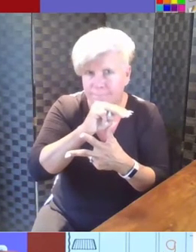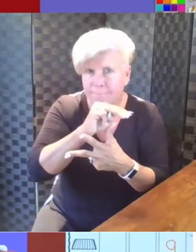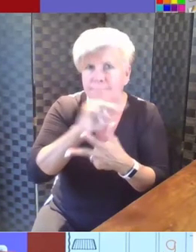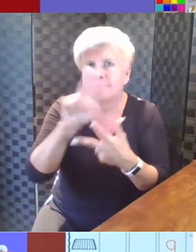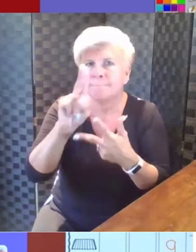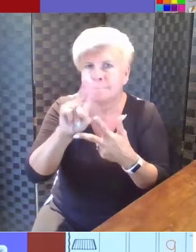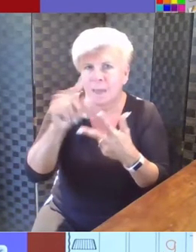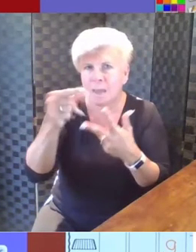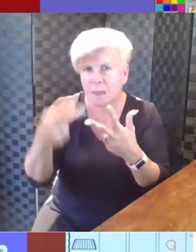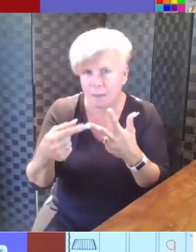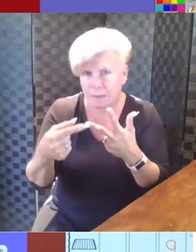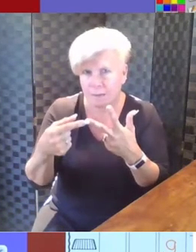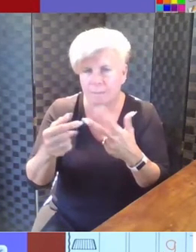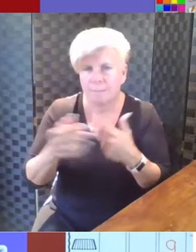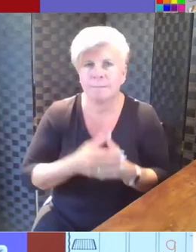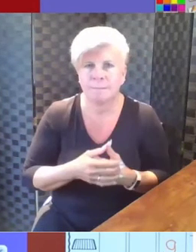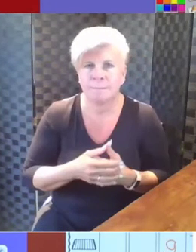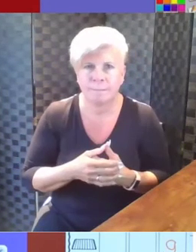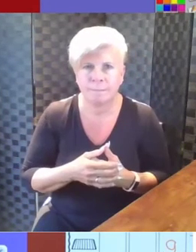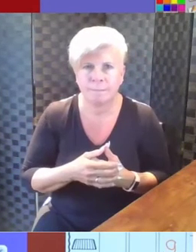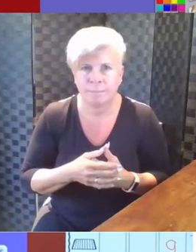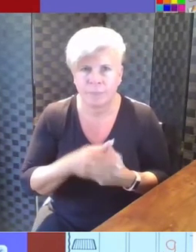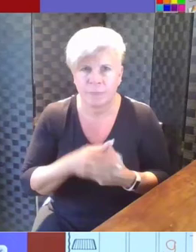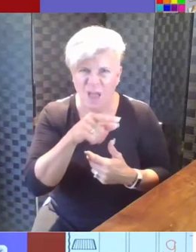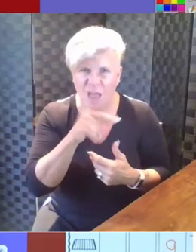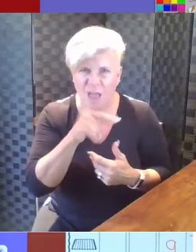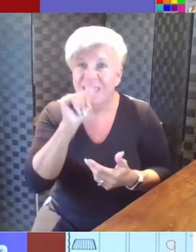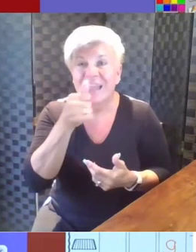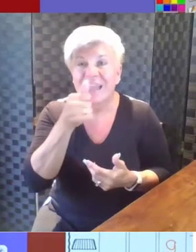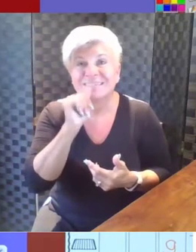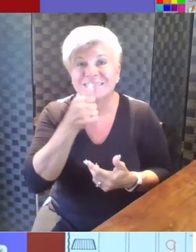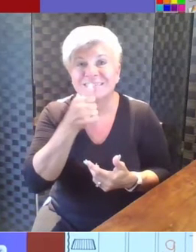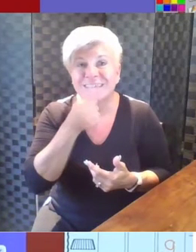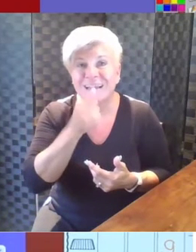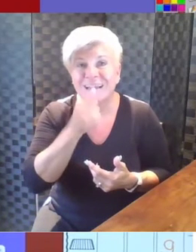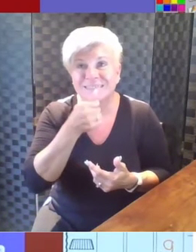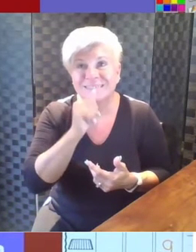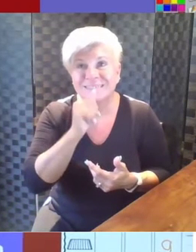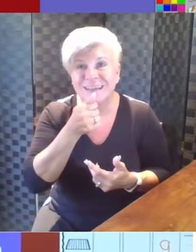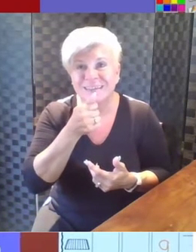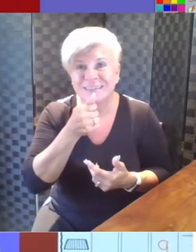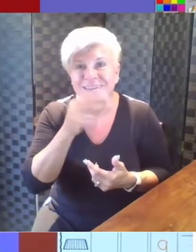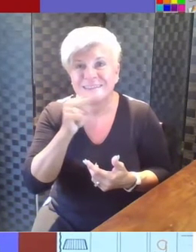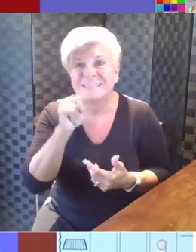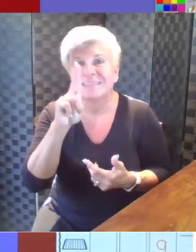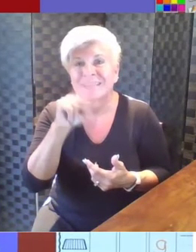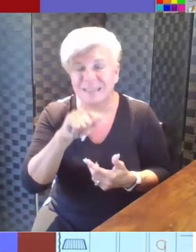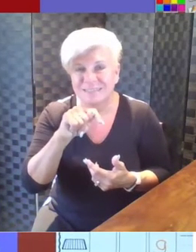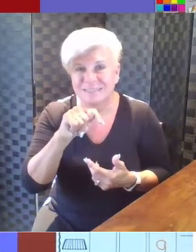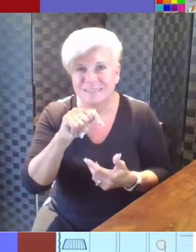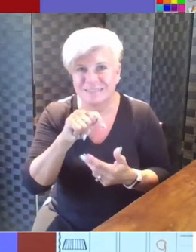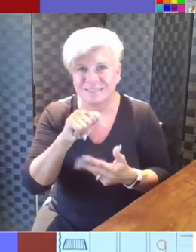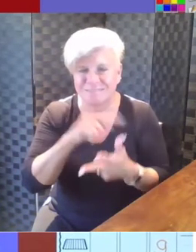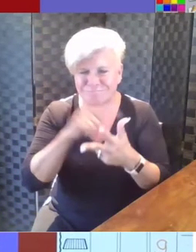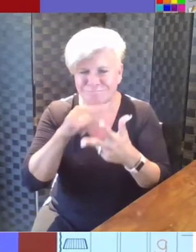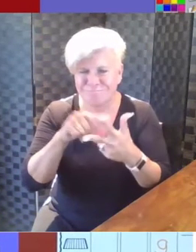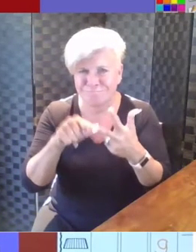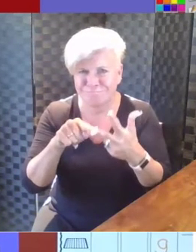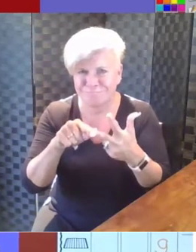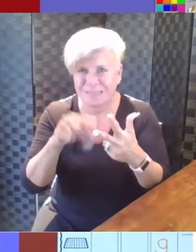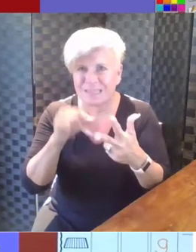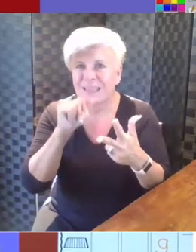Is the beginning sound. It's a peanut, but we only have 3 boxes, so this is a 3-letter word. It's a